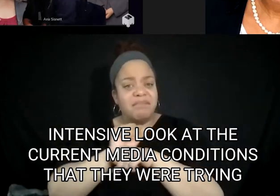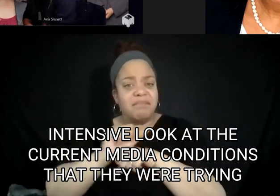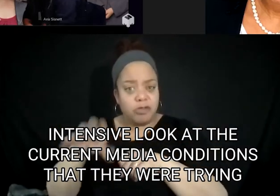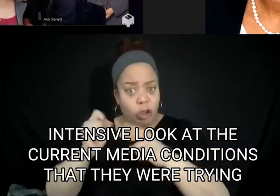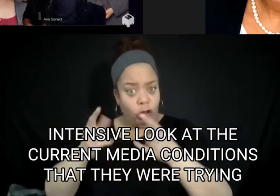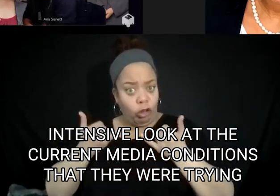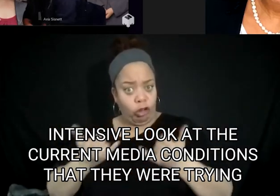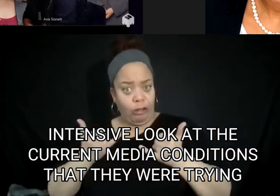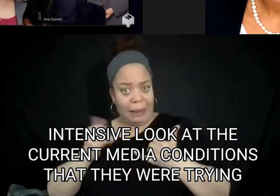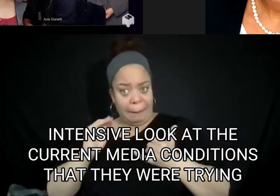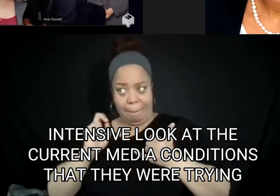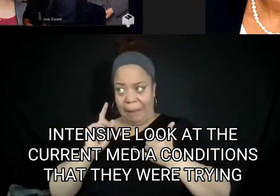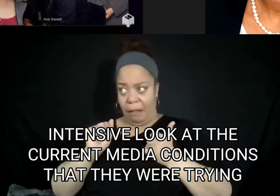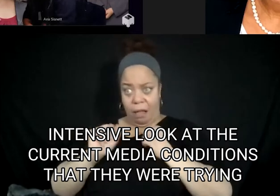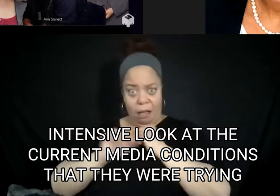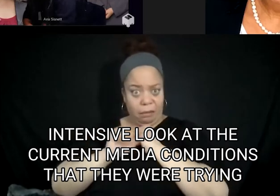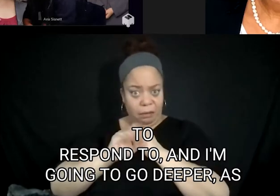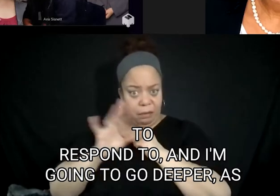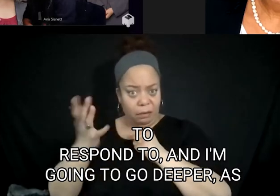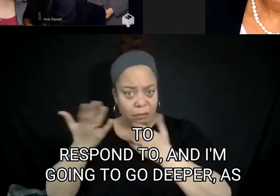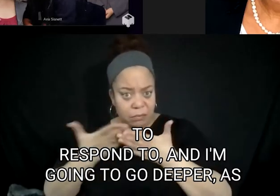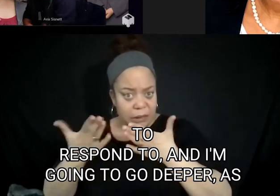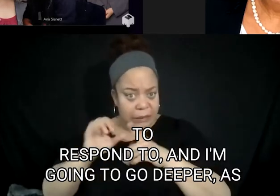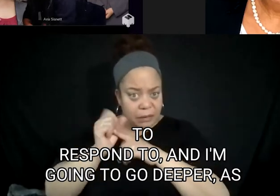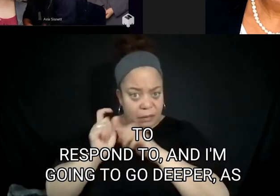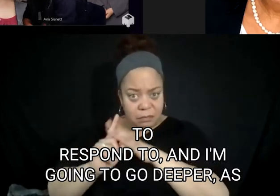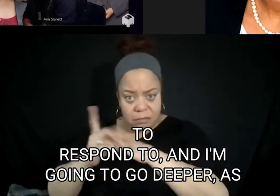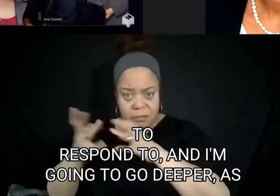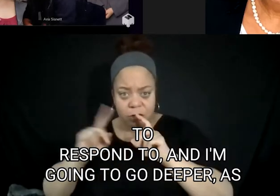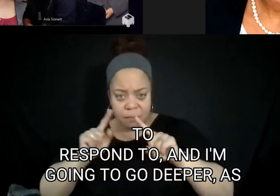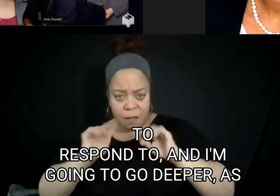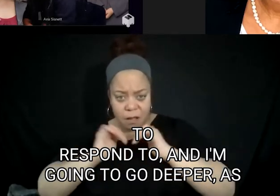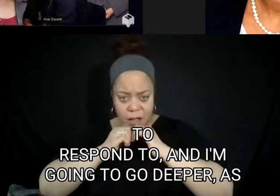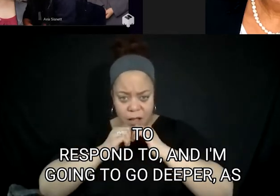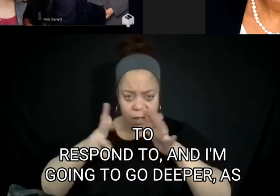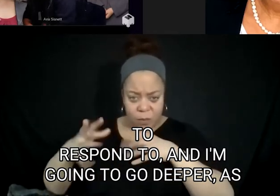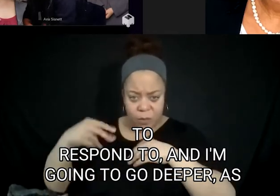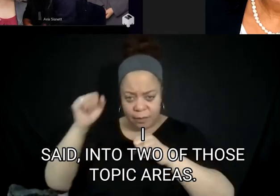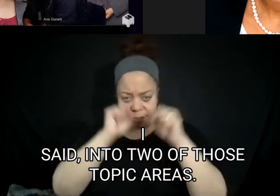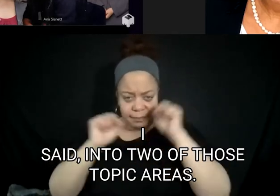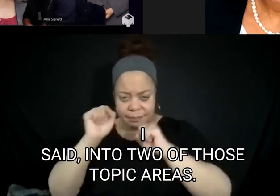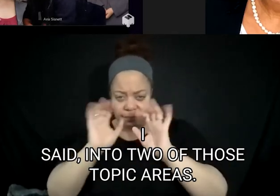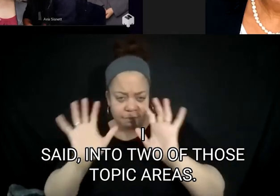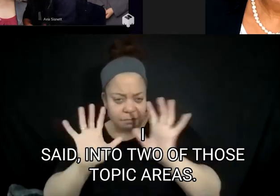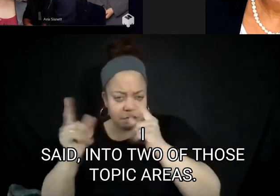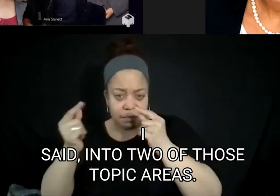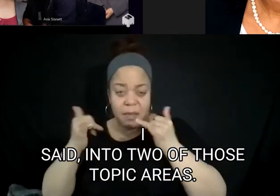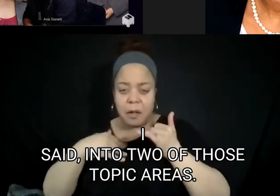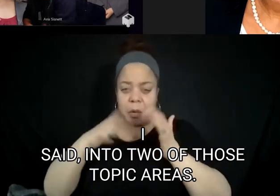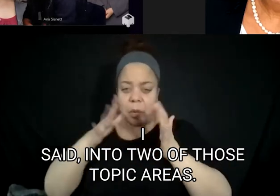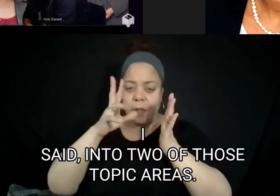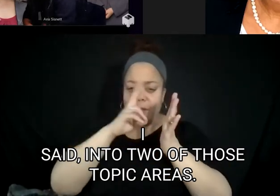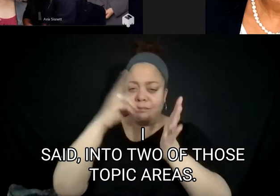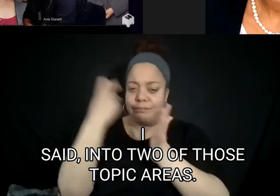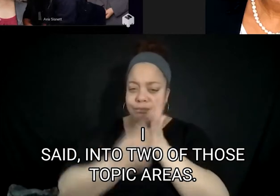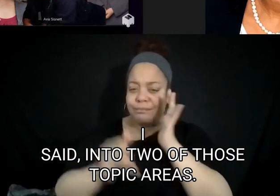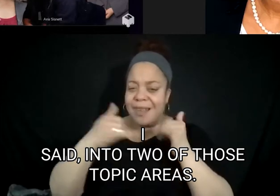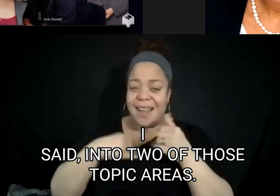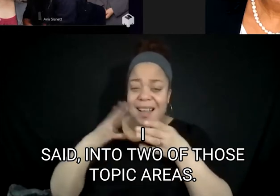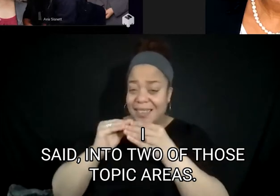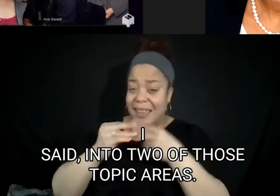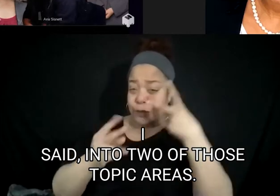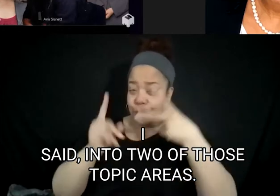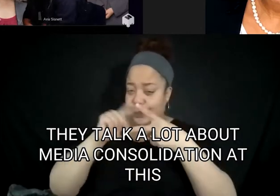said, into two of those topic areas. They talked a lot about media consolidation at this gathering, and they also talked a lot